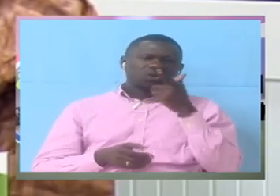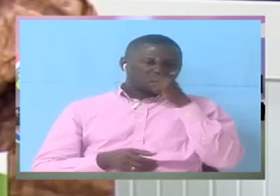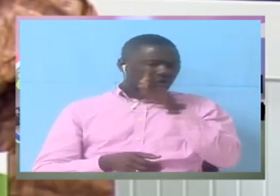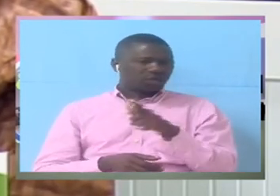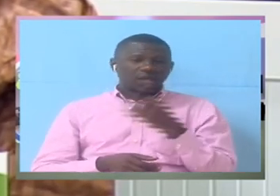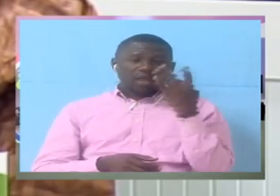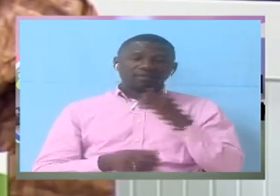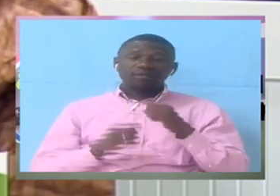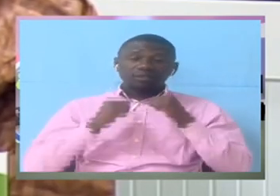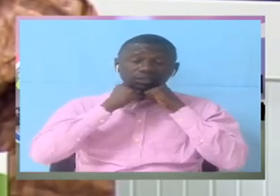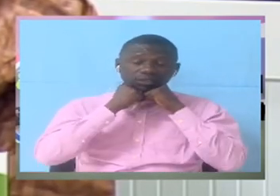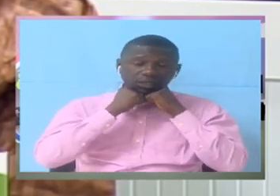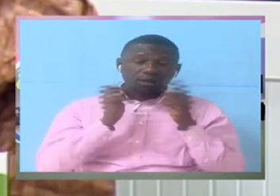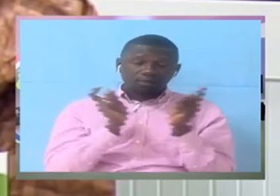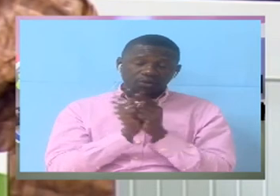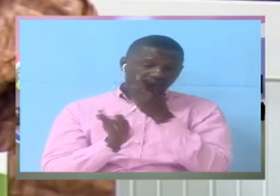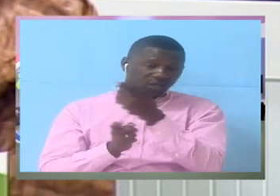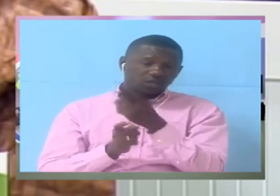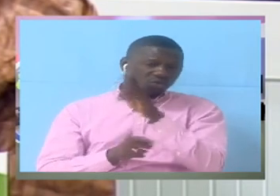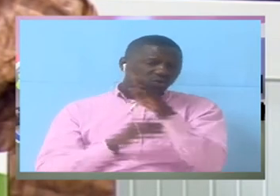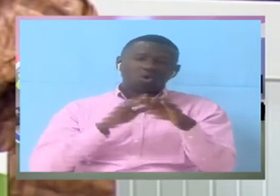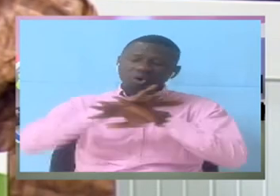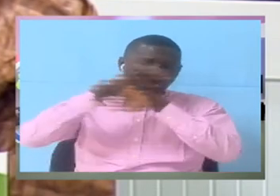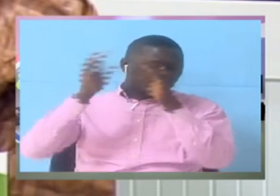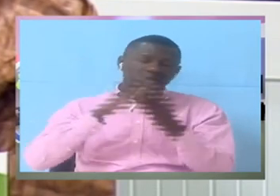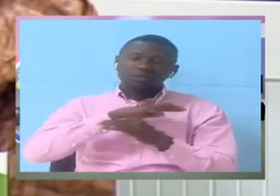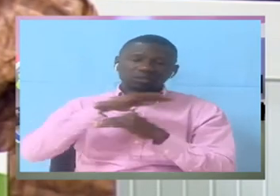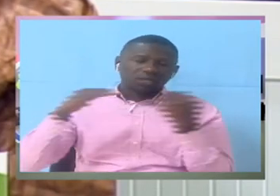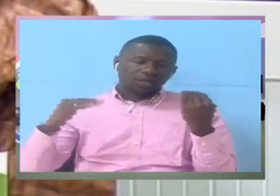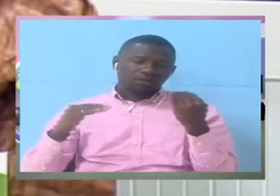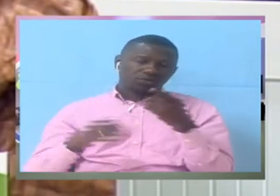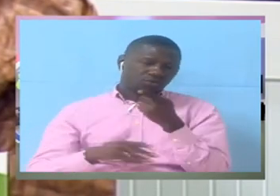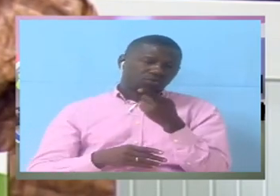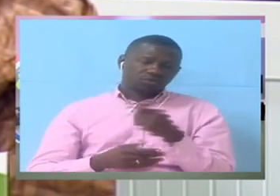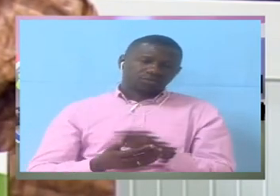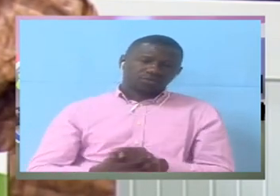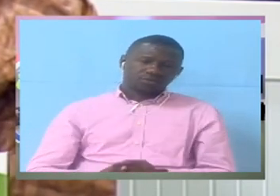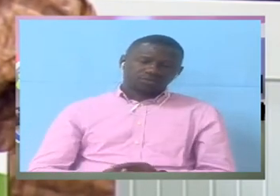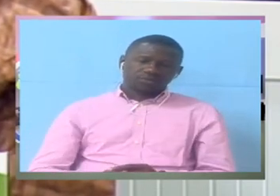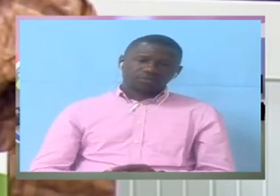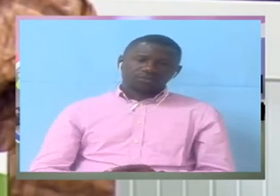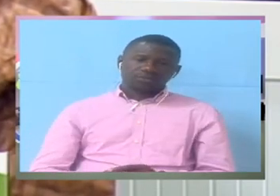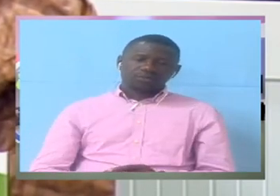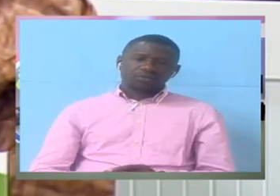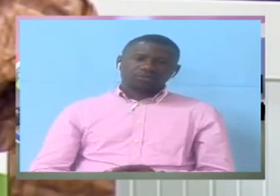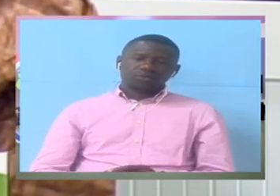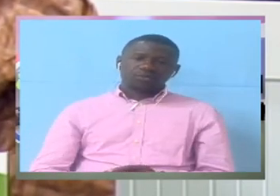say, some of you are lucky. If someone Sana Sabari was here, he would have killed you. But